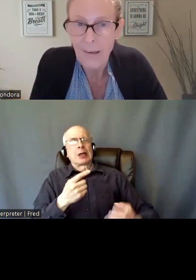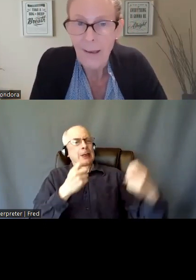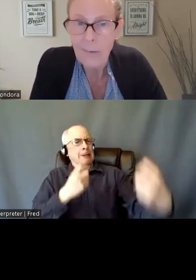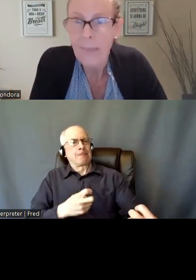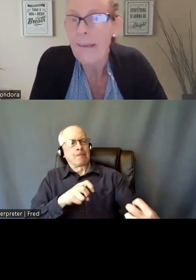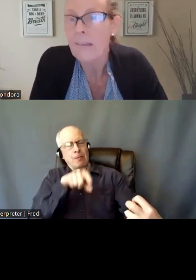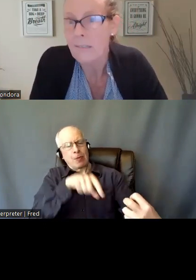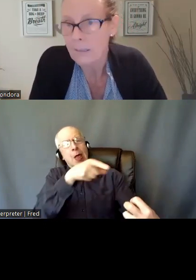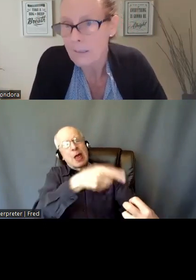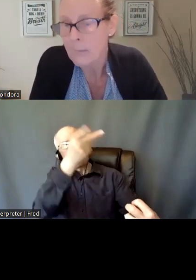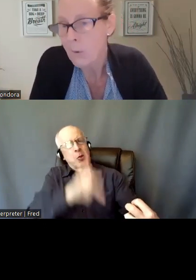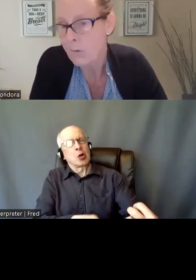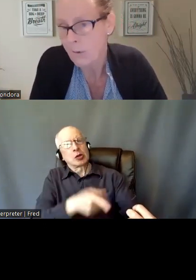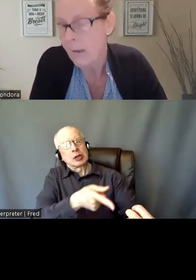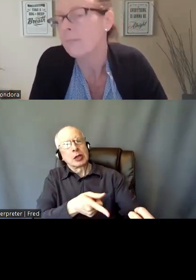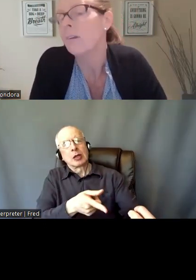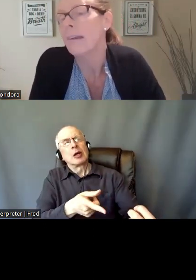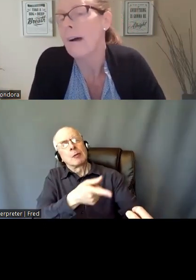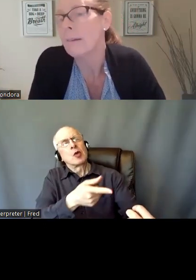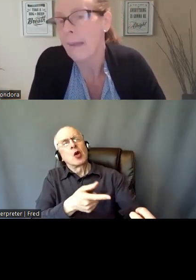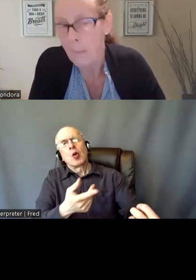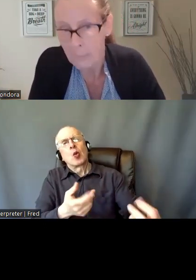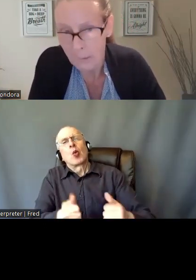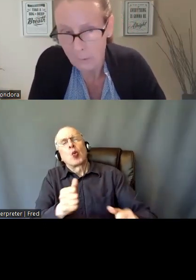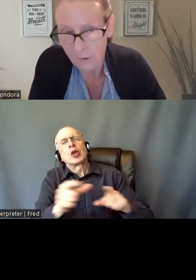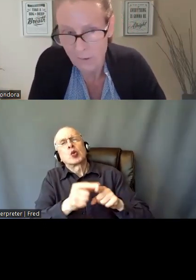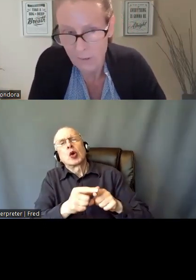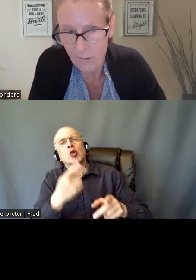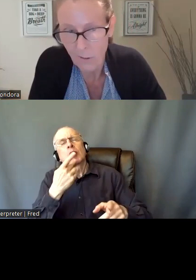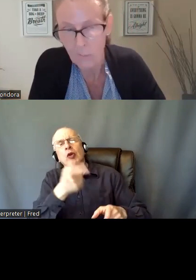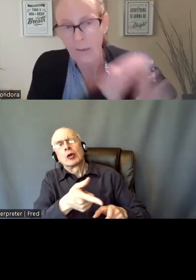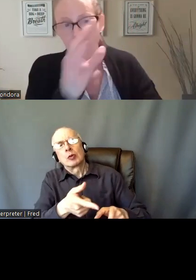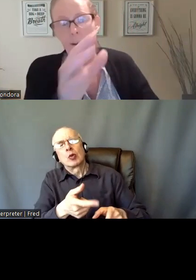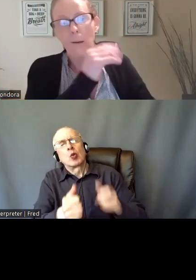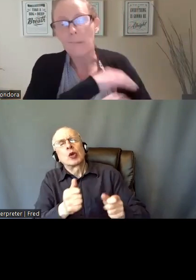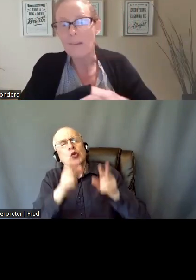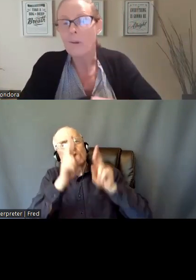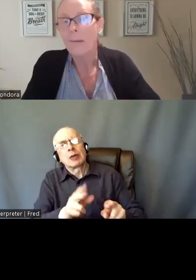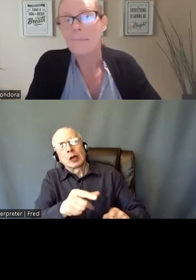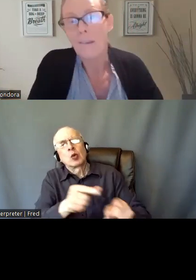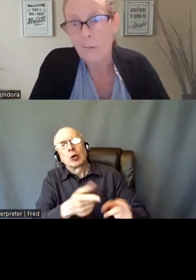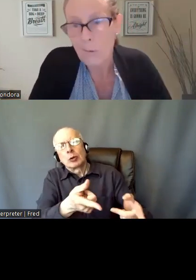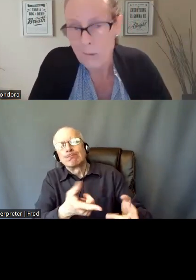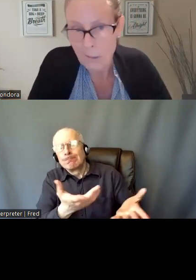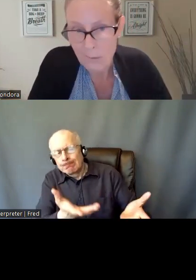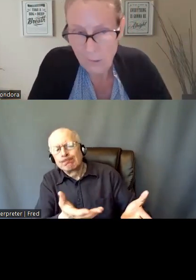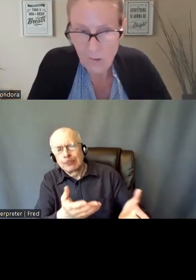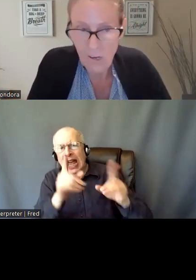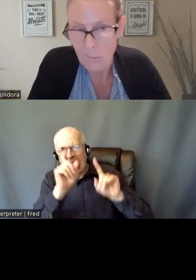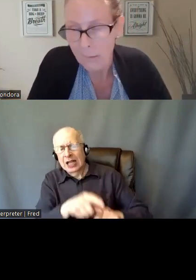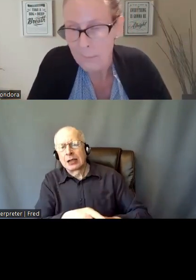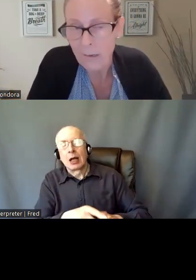you, how do they consider it to be most respectful and how do they want to be referred to? So please know that I may use those